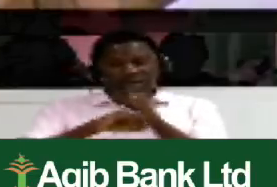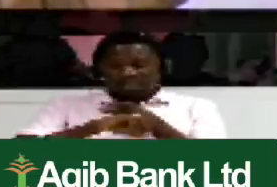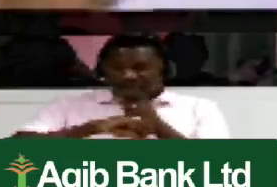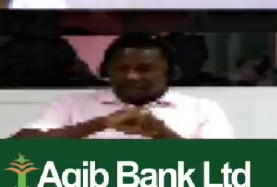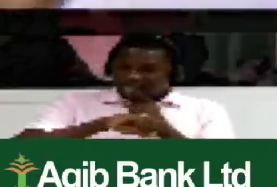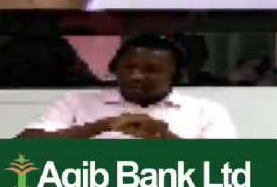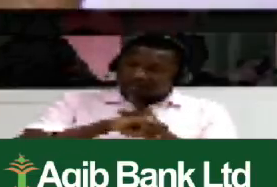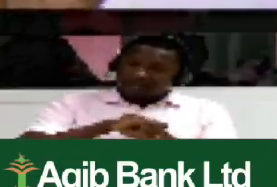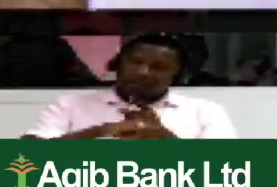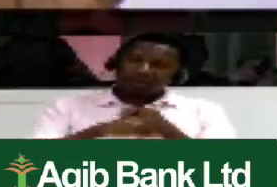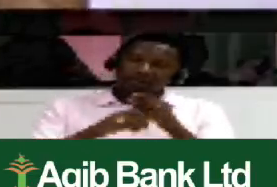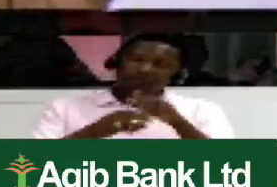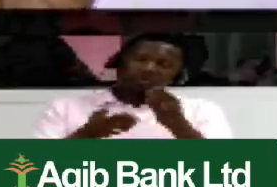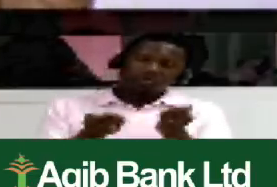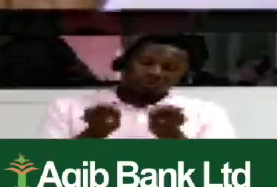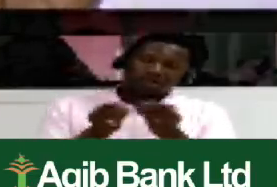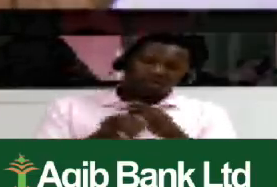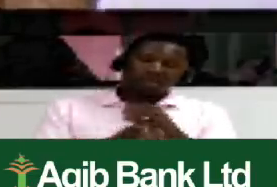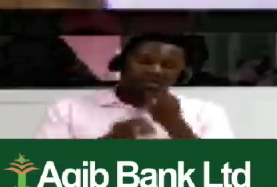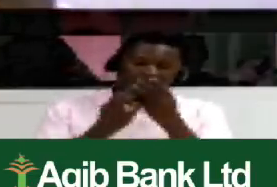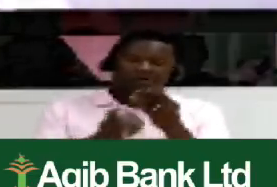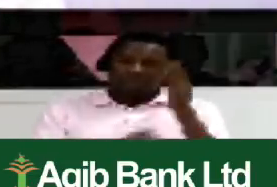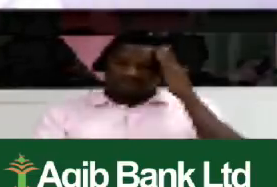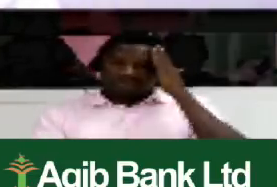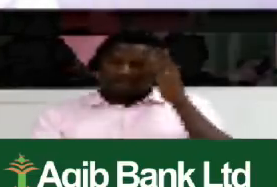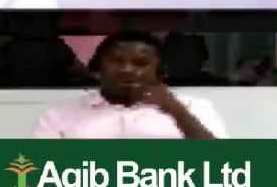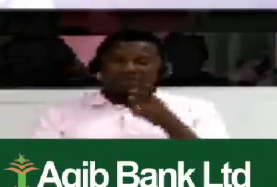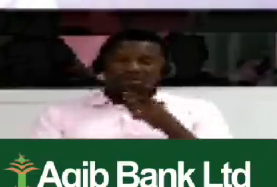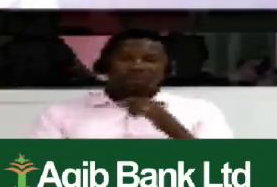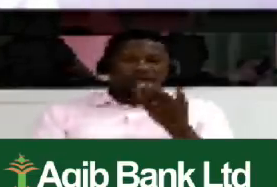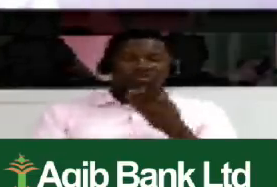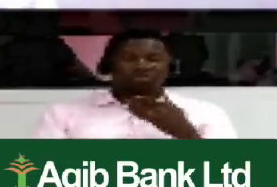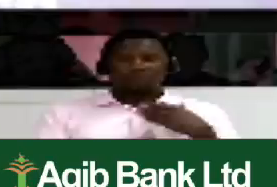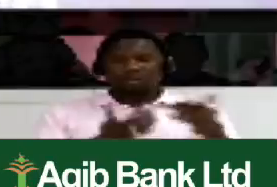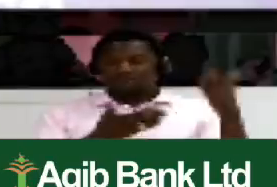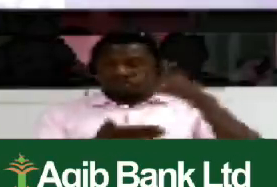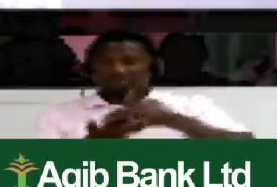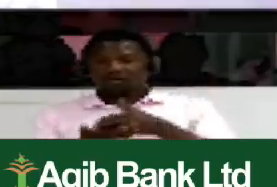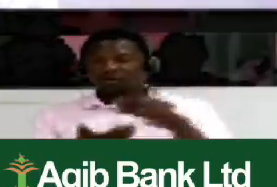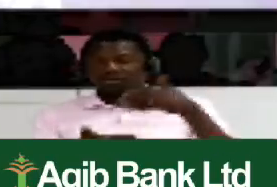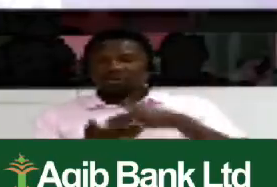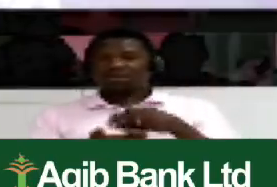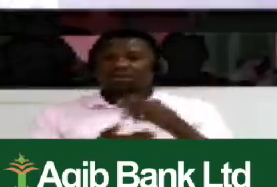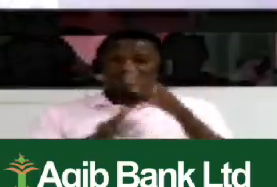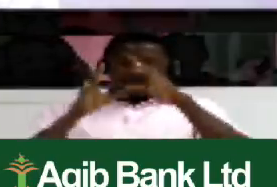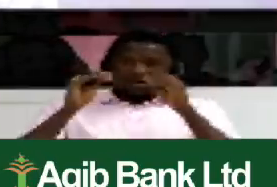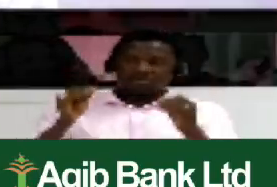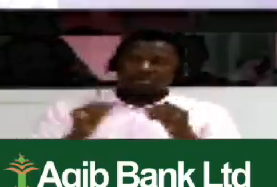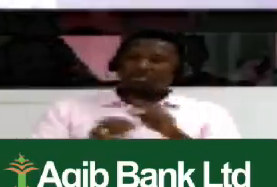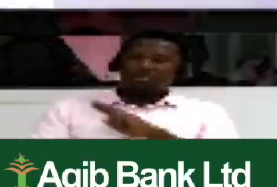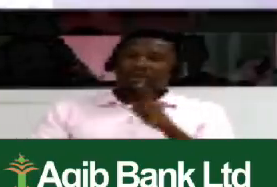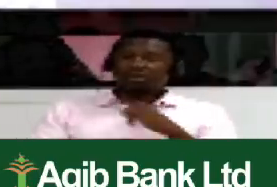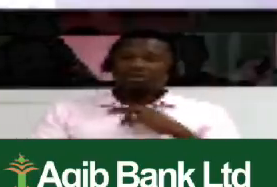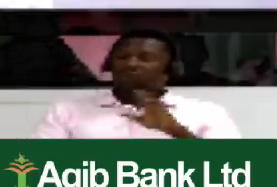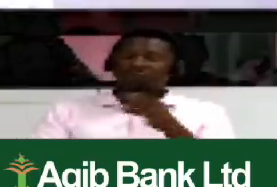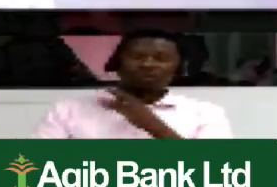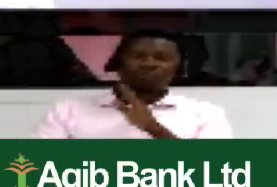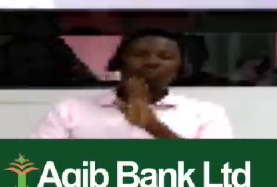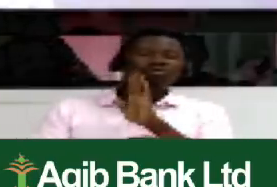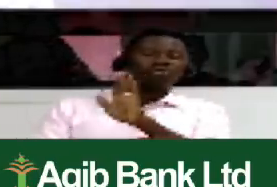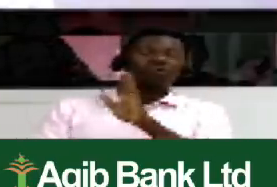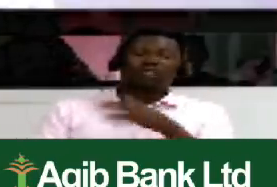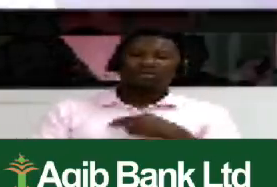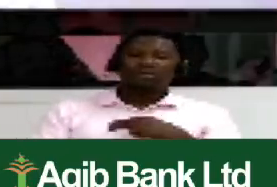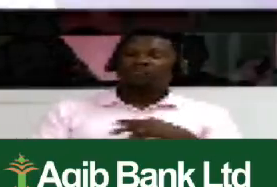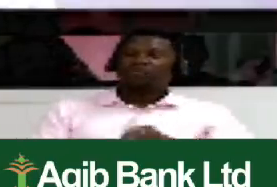this is really going to be the outcome of coming to the house. We cannot obviously stop that